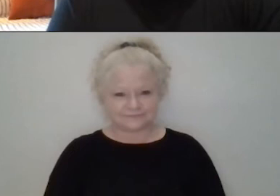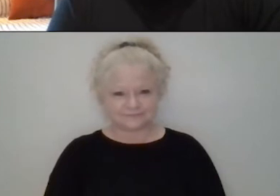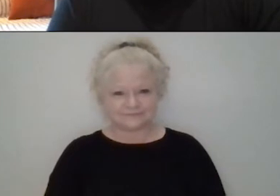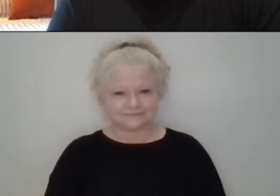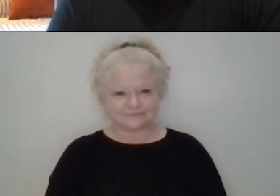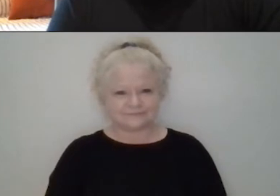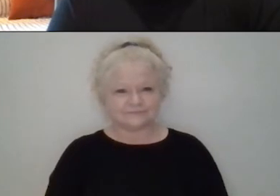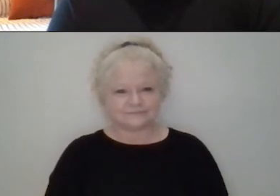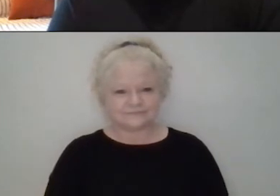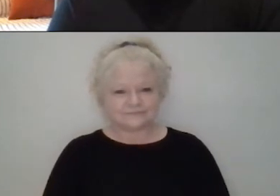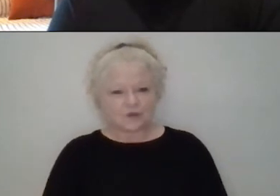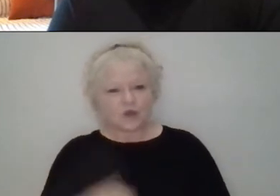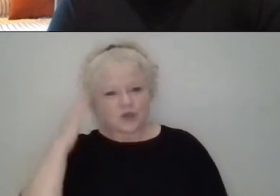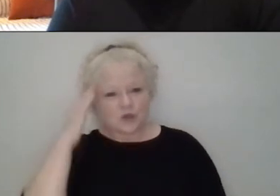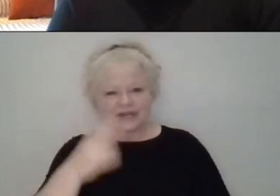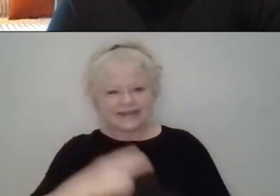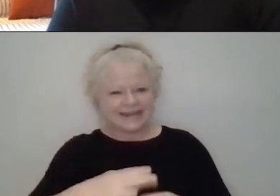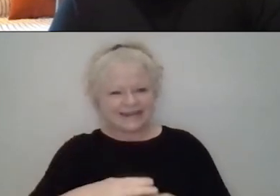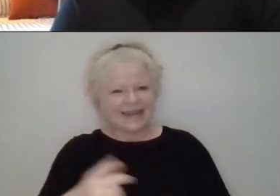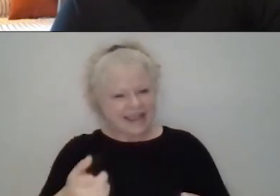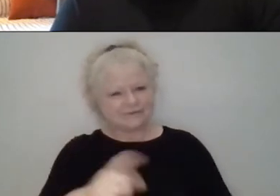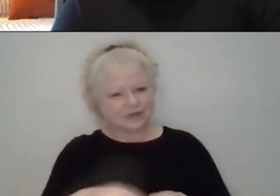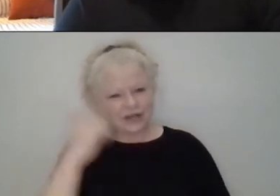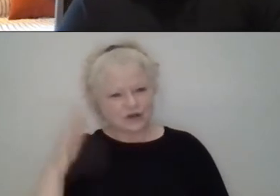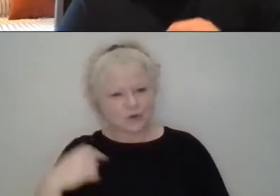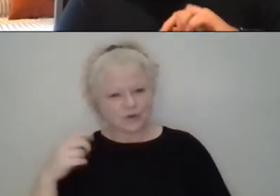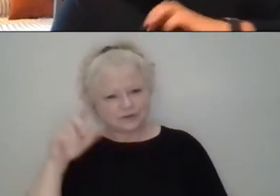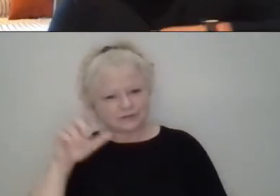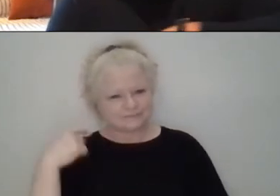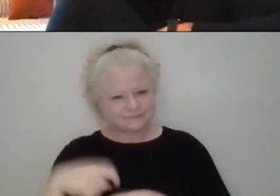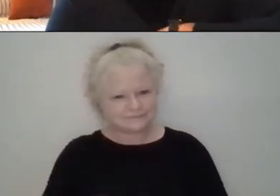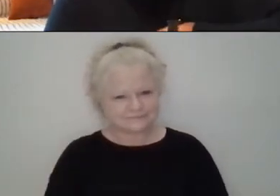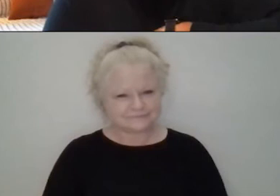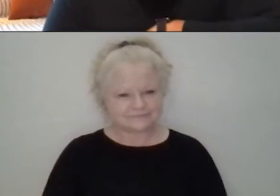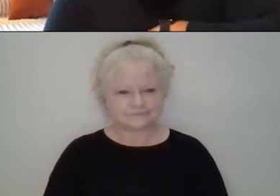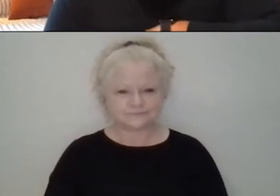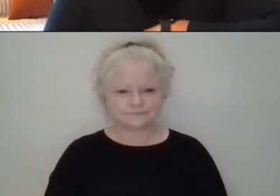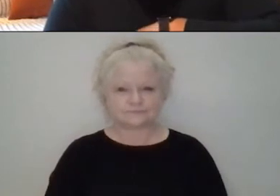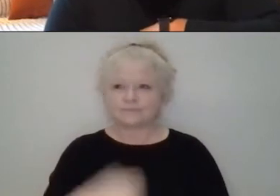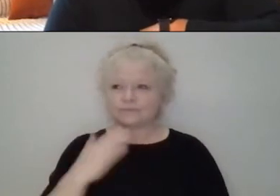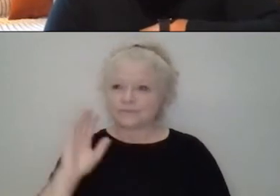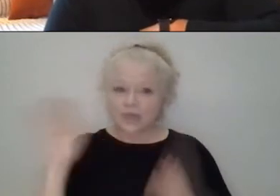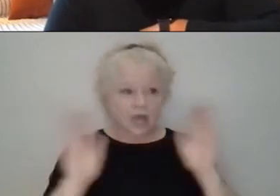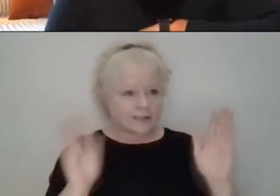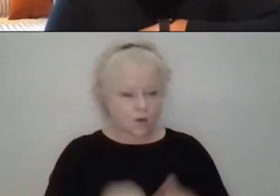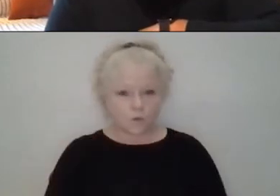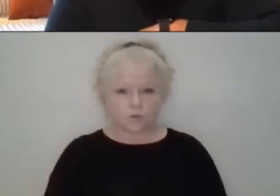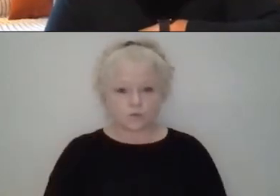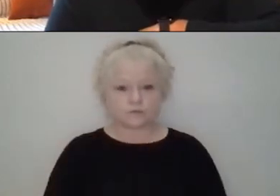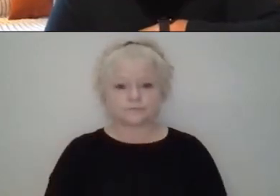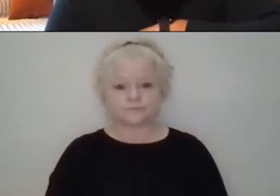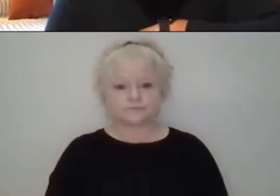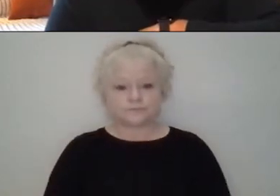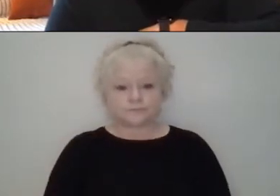And you wouldn't know by her name, right? But Annie, tell us a little bit about your roots. Thanks, Cindy. Hi, everyone. Yeah,